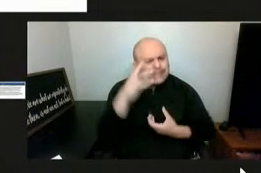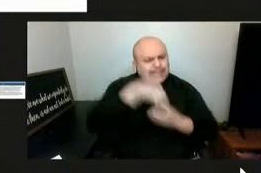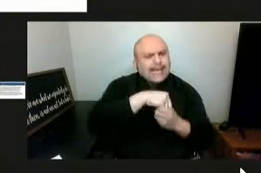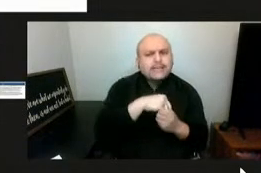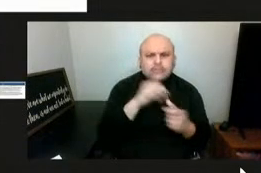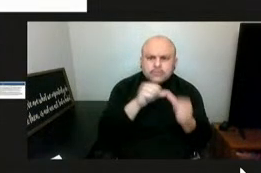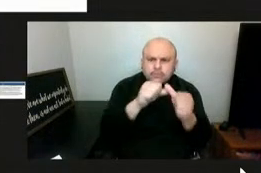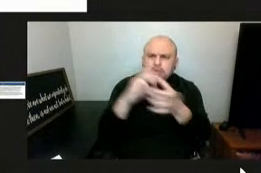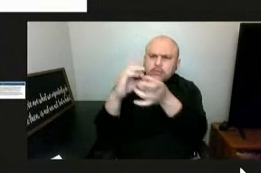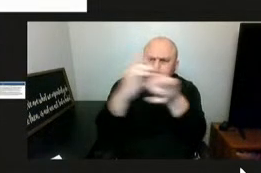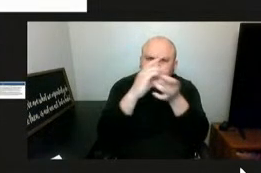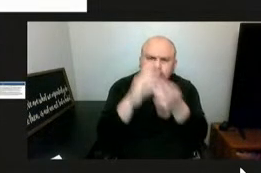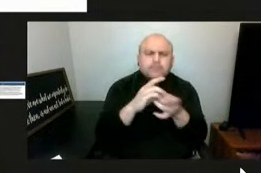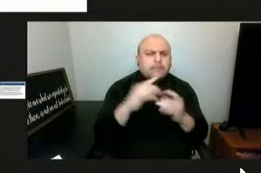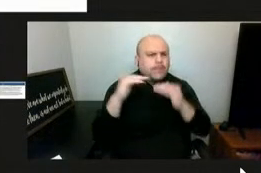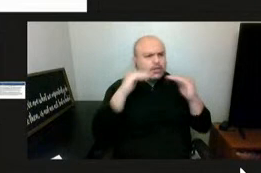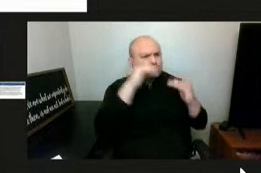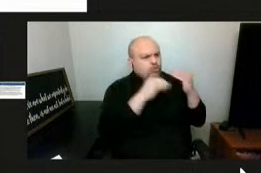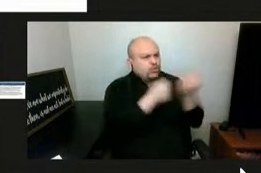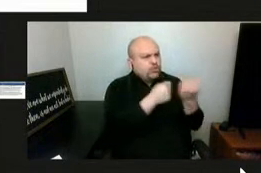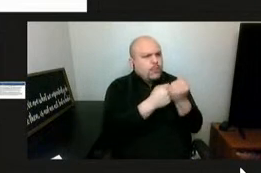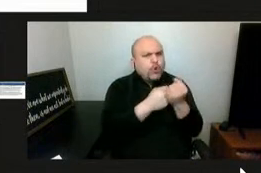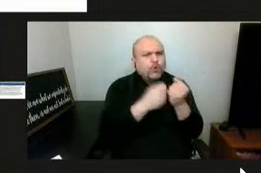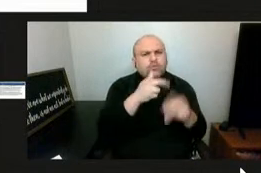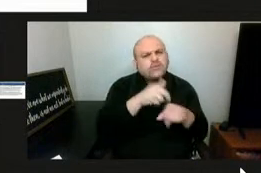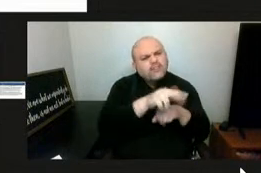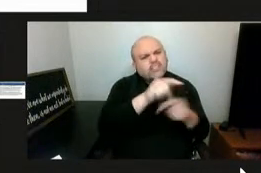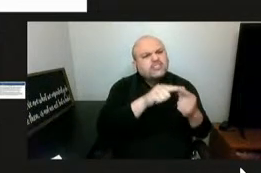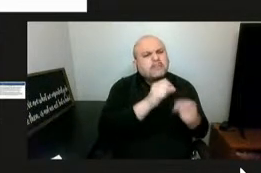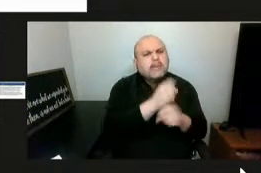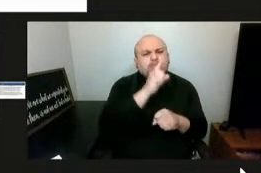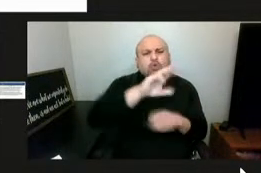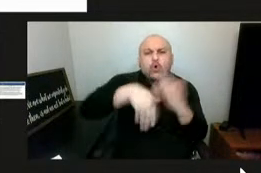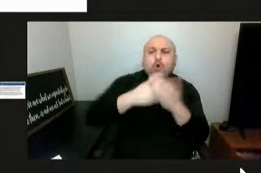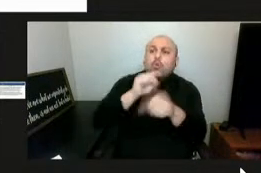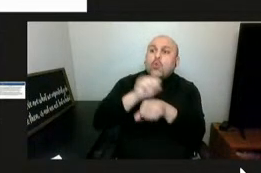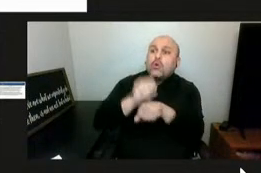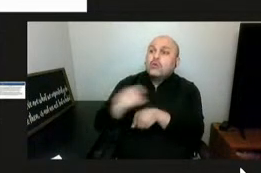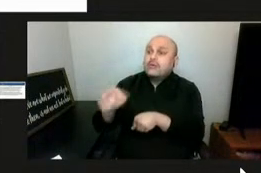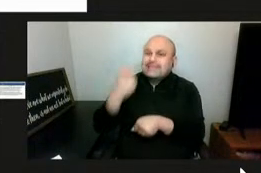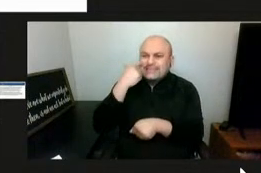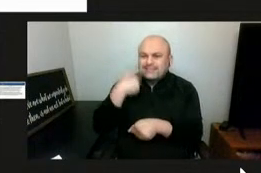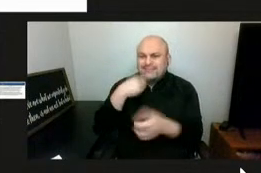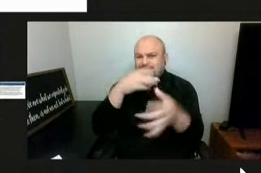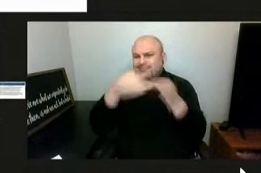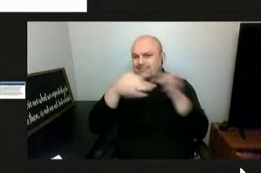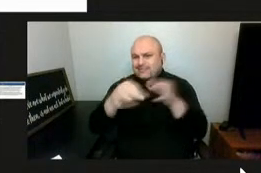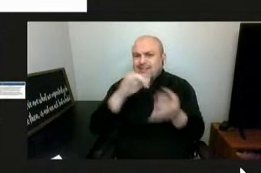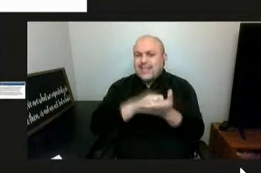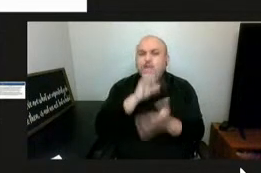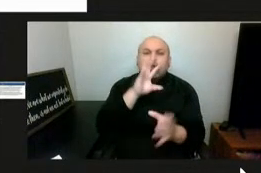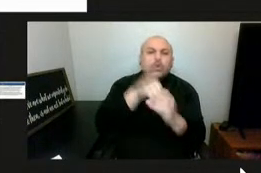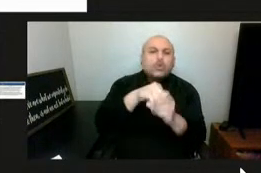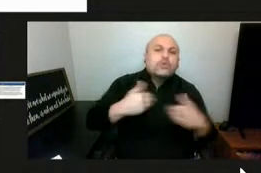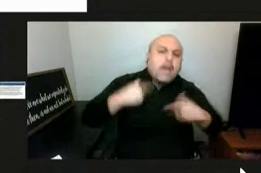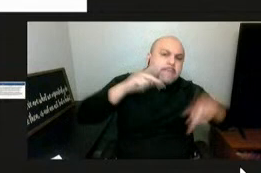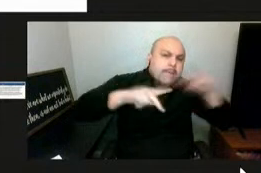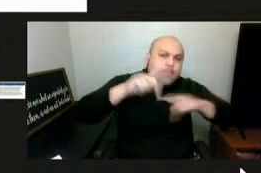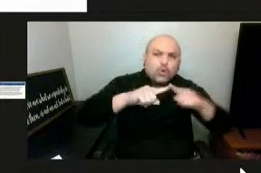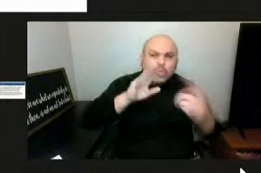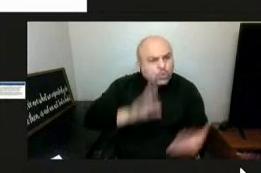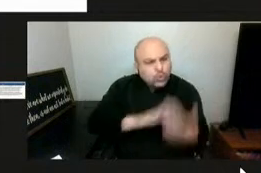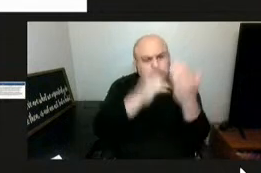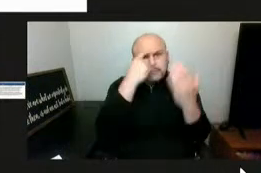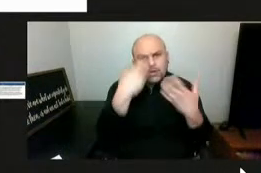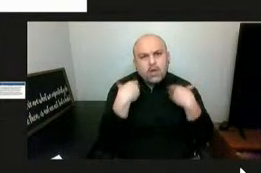peer support specialists, another form of community health workers that have been mentioned here today, including young people, to address the mental health impacts